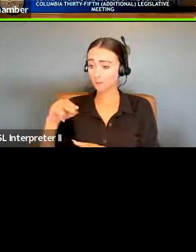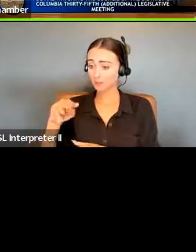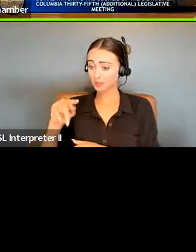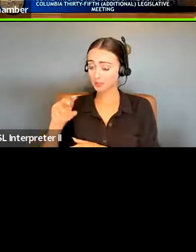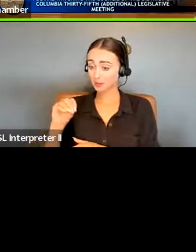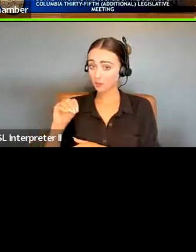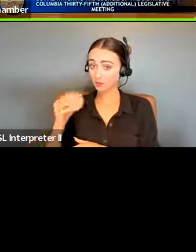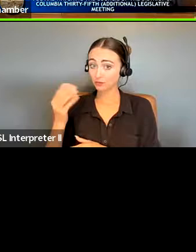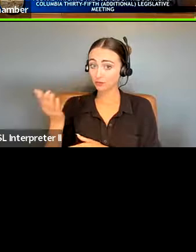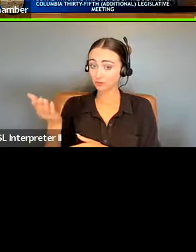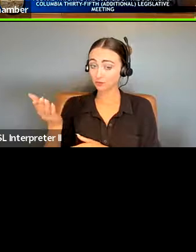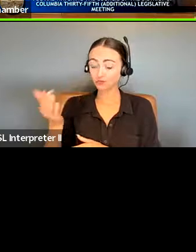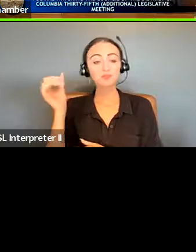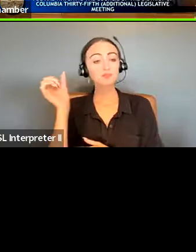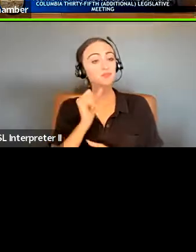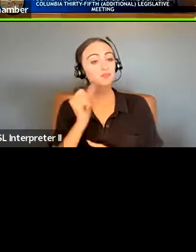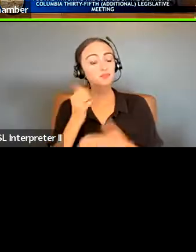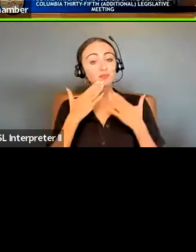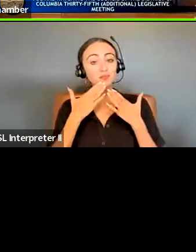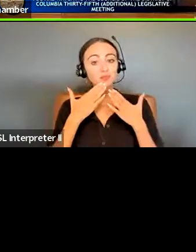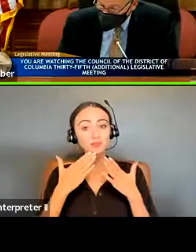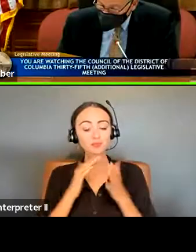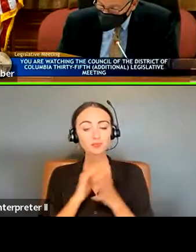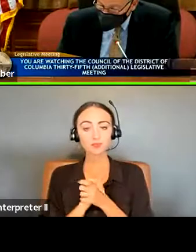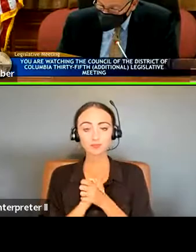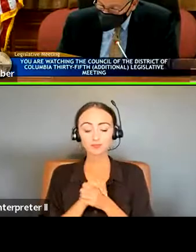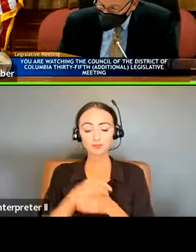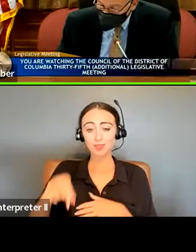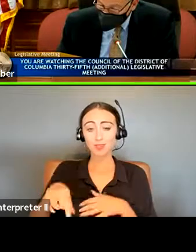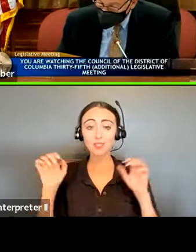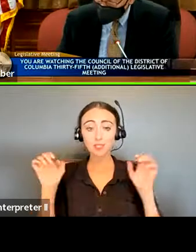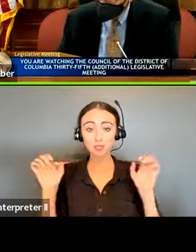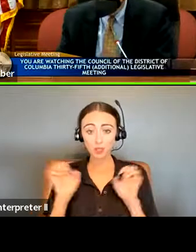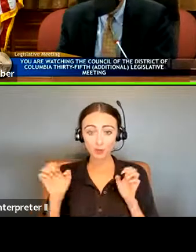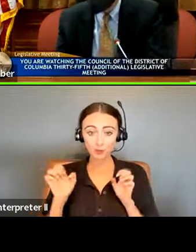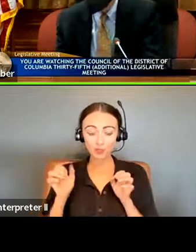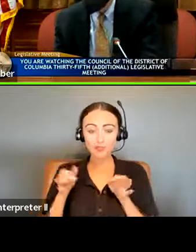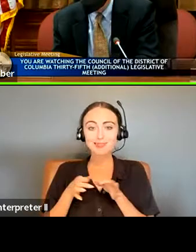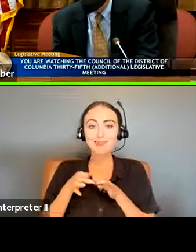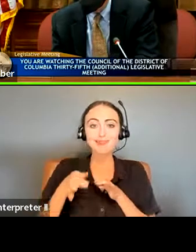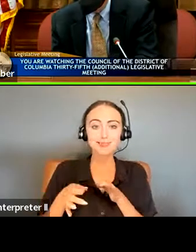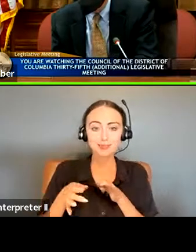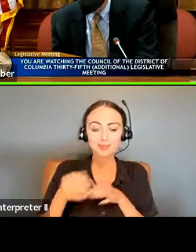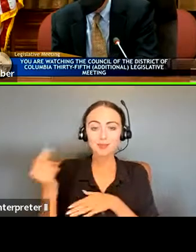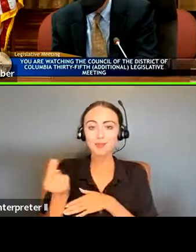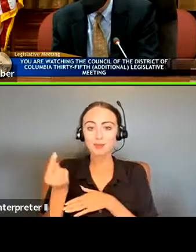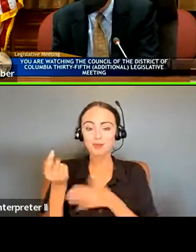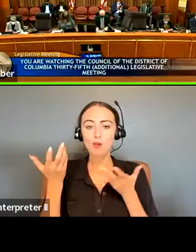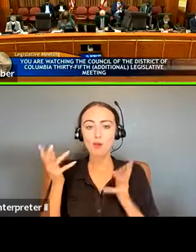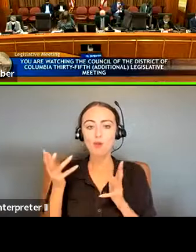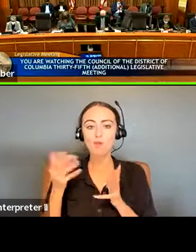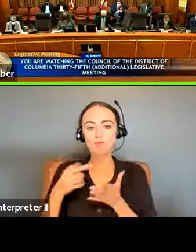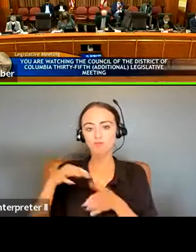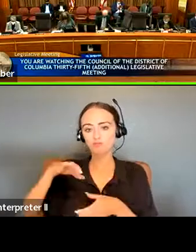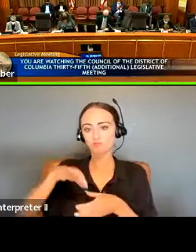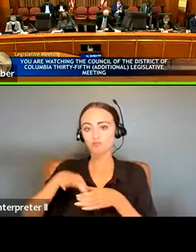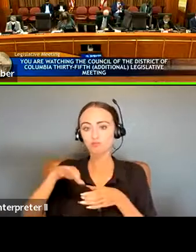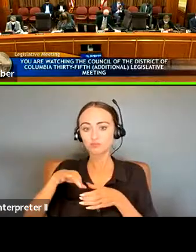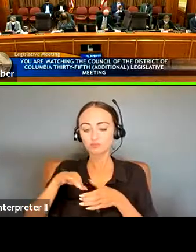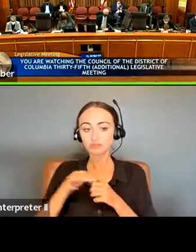Pinto. Yes, thank you, Mr. Chairman. This emergency is an extension of something that we have previously voted